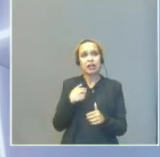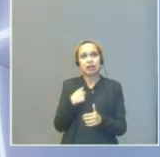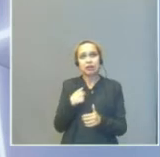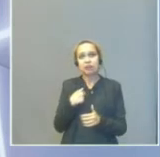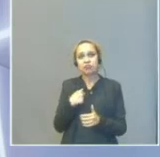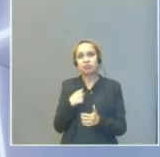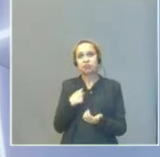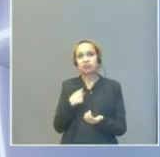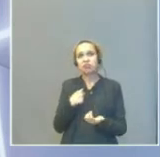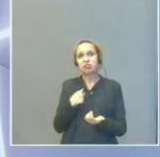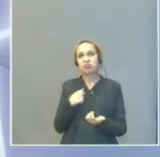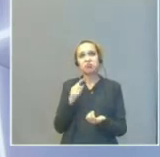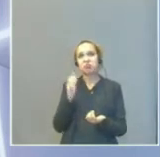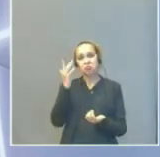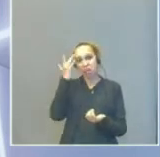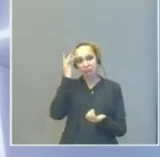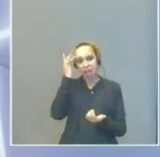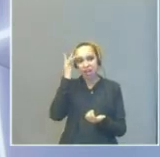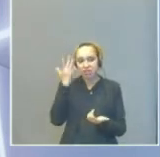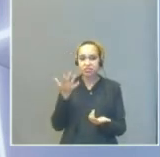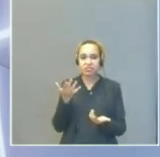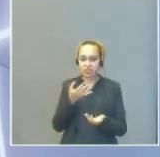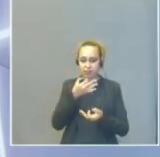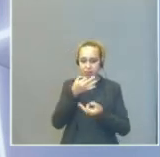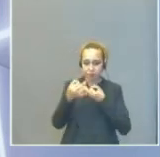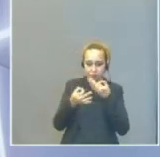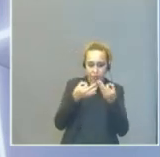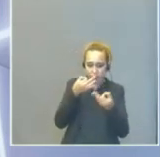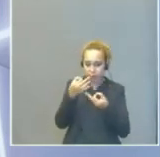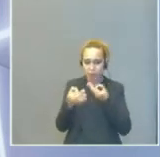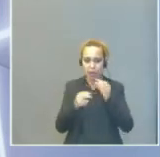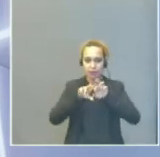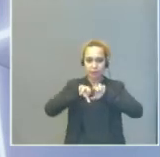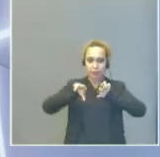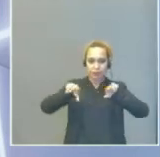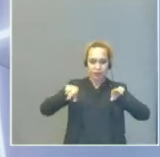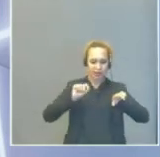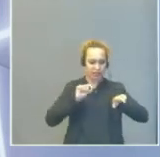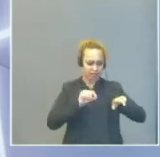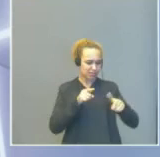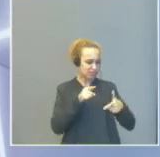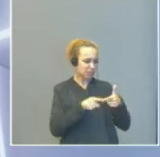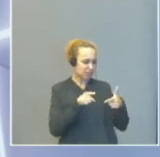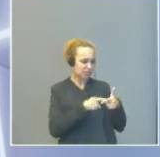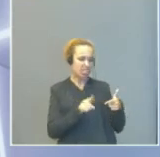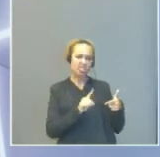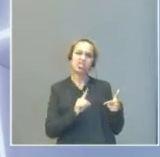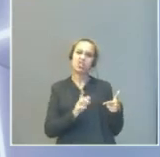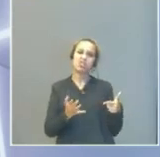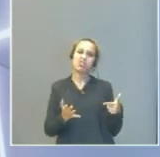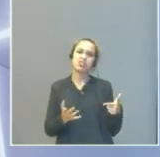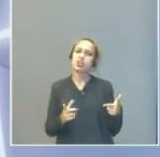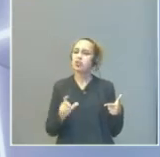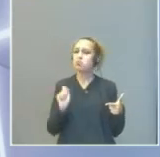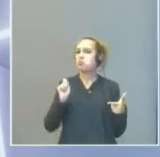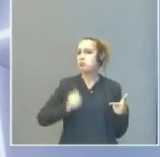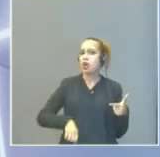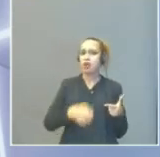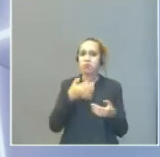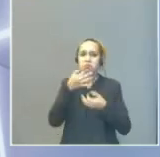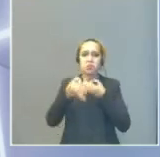or having a multiplicity of views is the issue here, because you can still have diversity within a colonizing